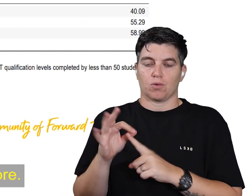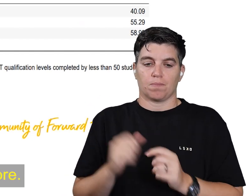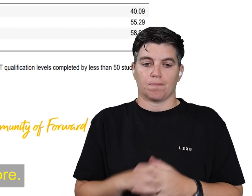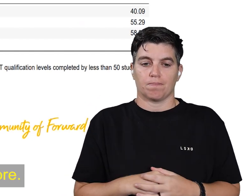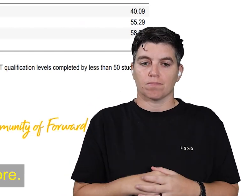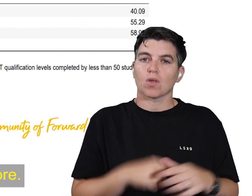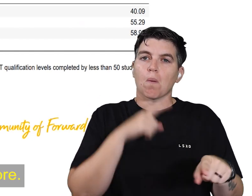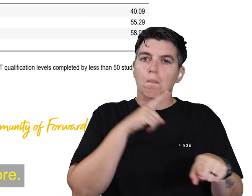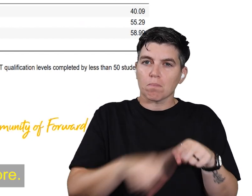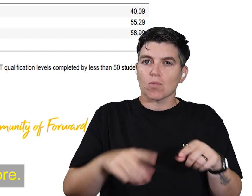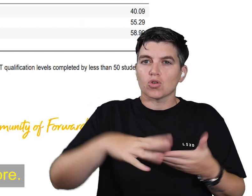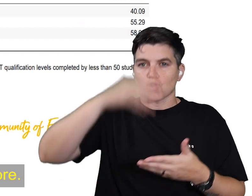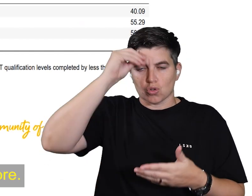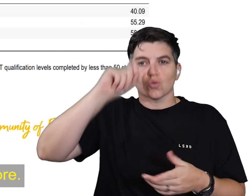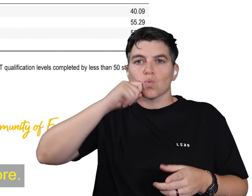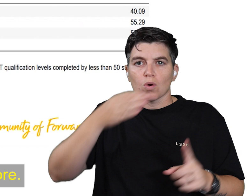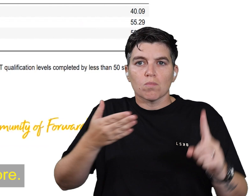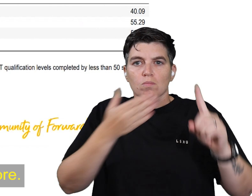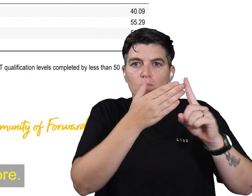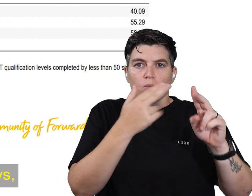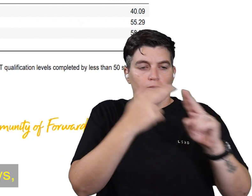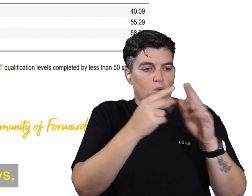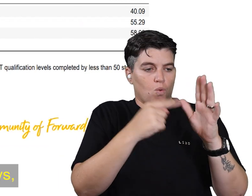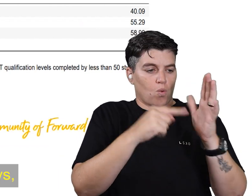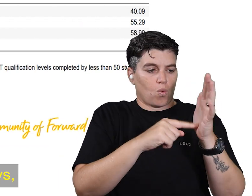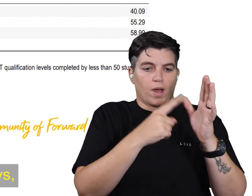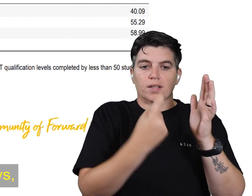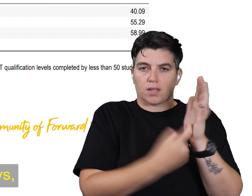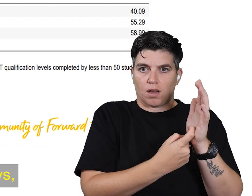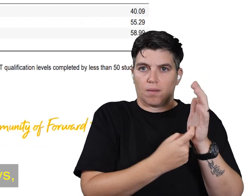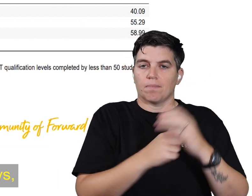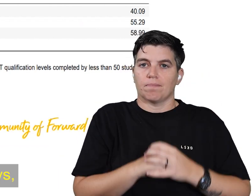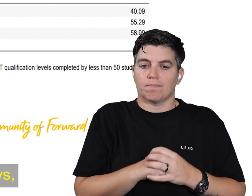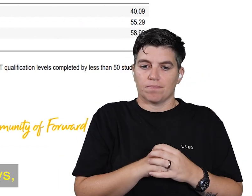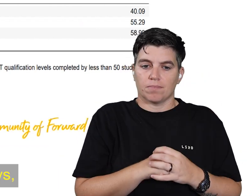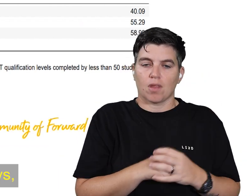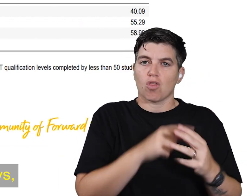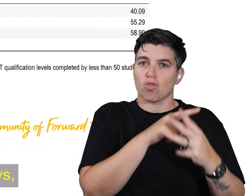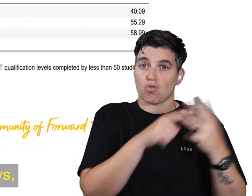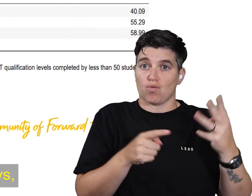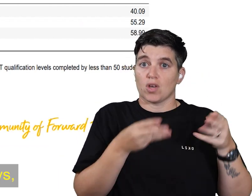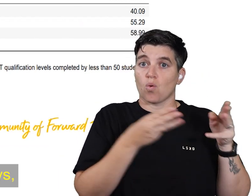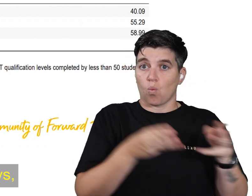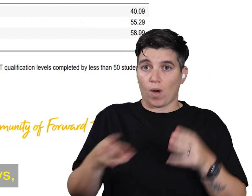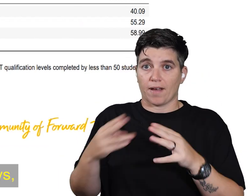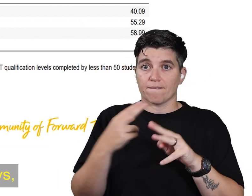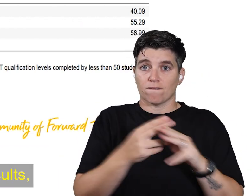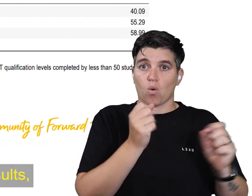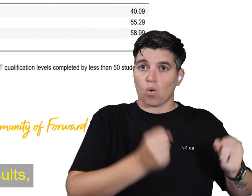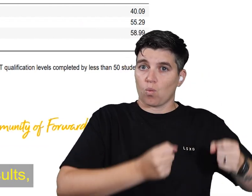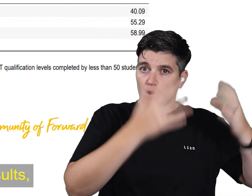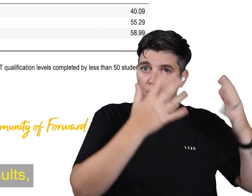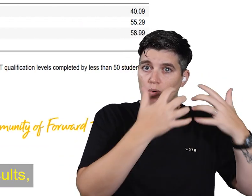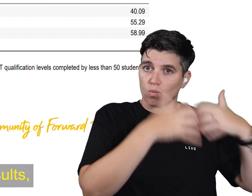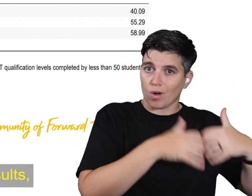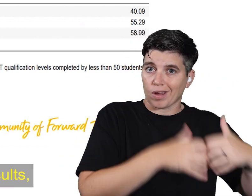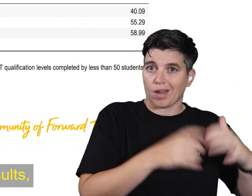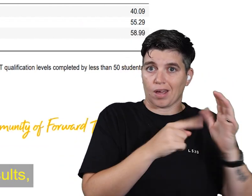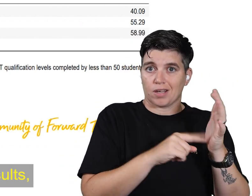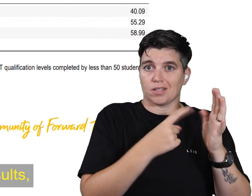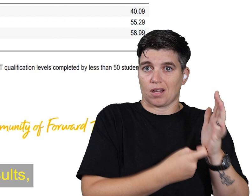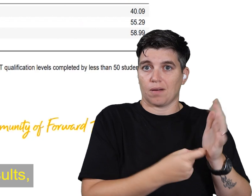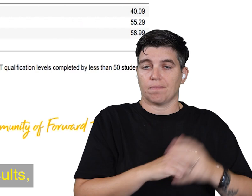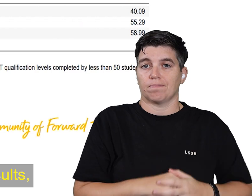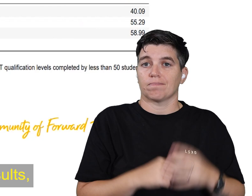be working towards achieving an ATAR score. An ATAR can be calculated in one of 3 ways: from the student's